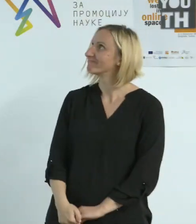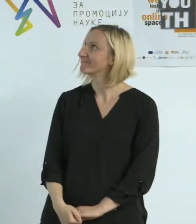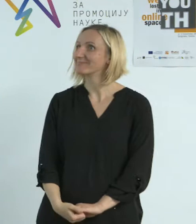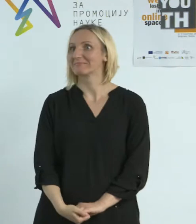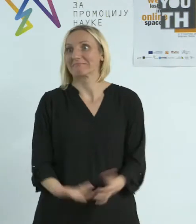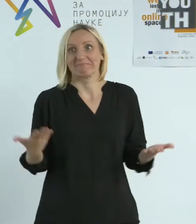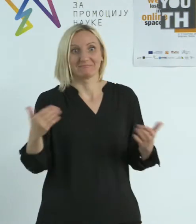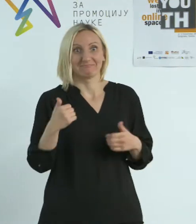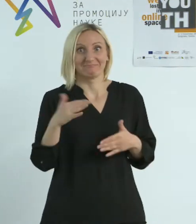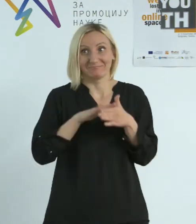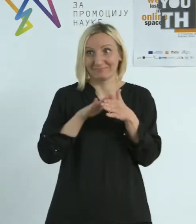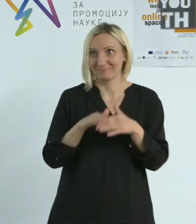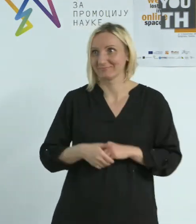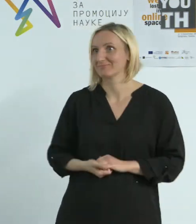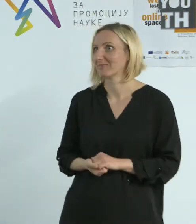It's better to switch off.